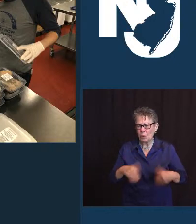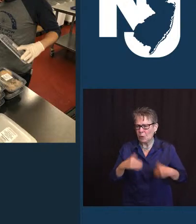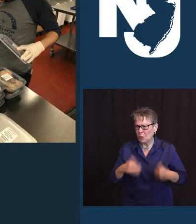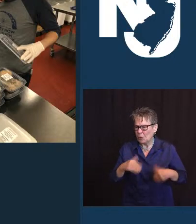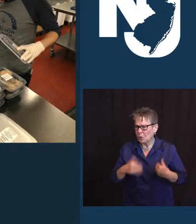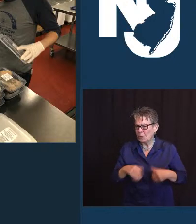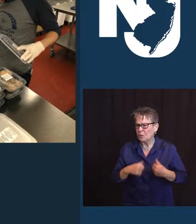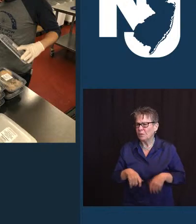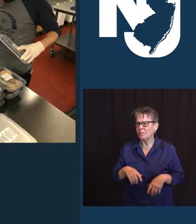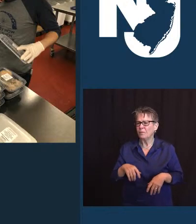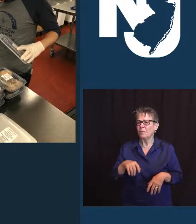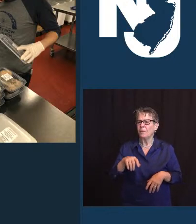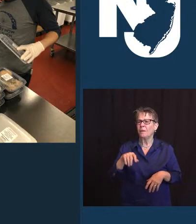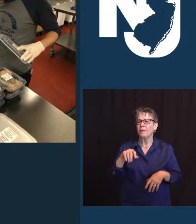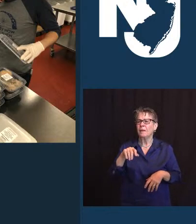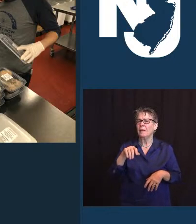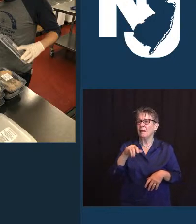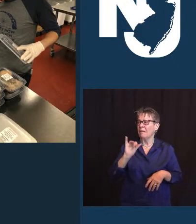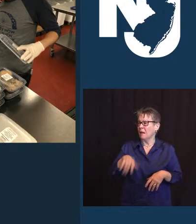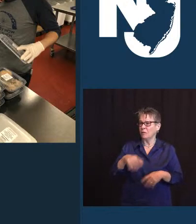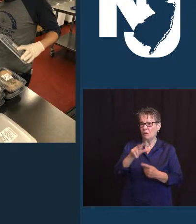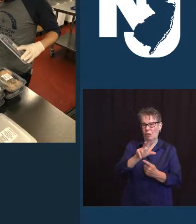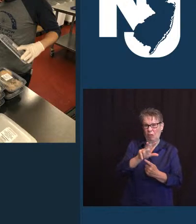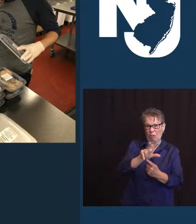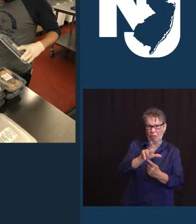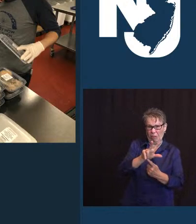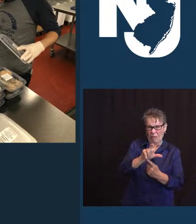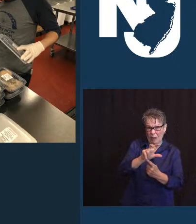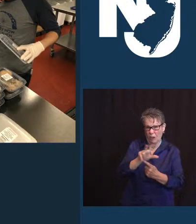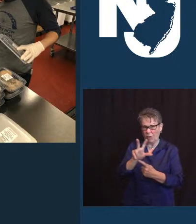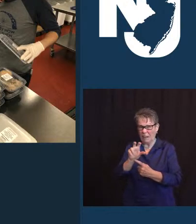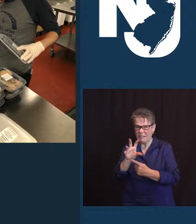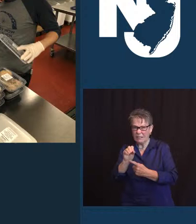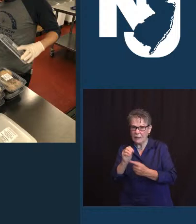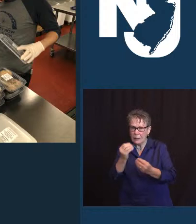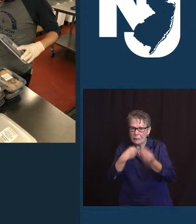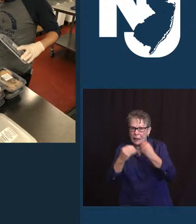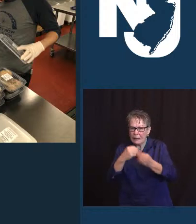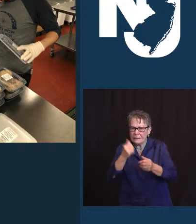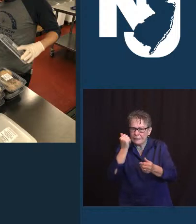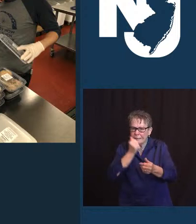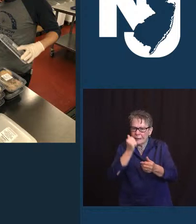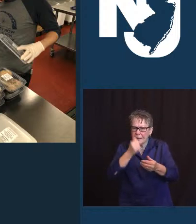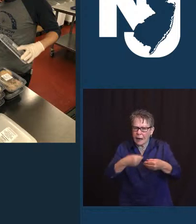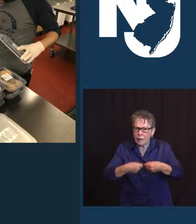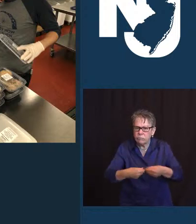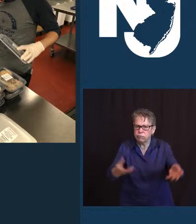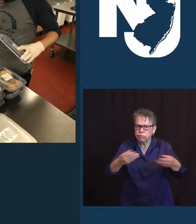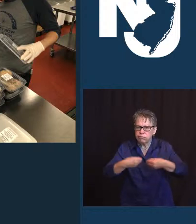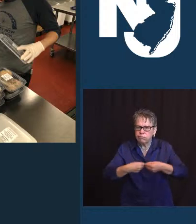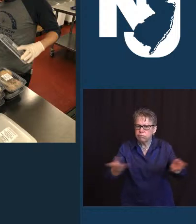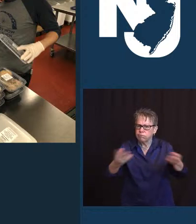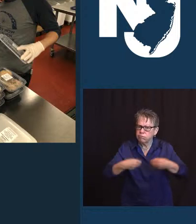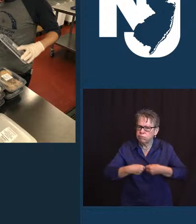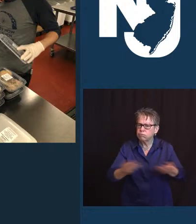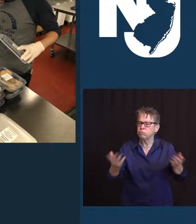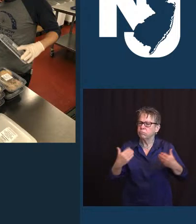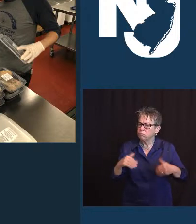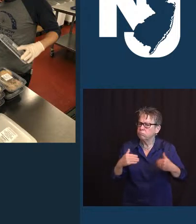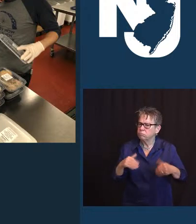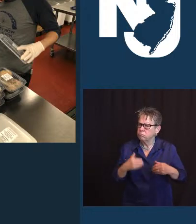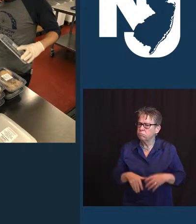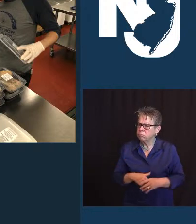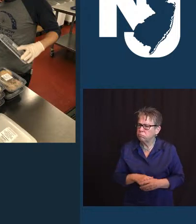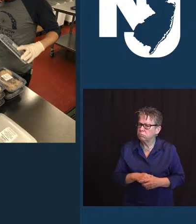meals a day. The APDT, as it is known, is serving typically, as I say,